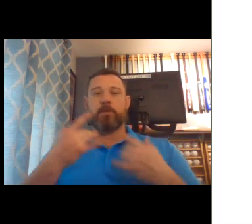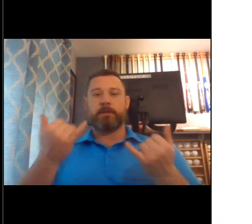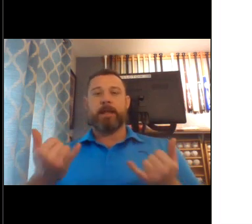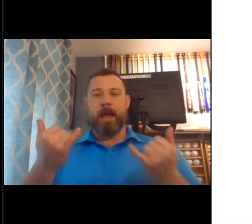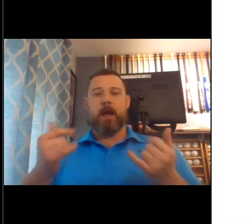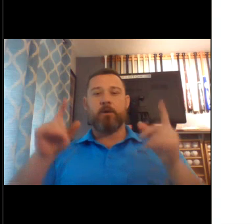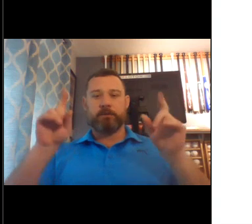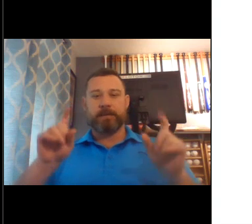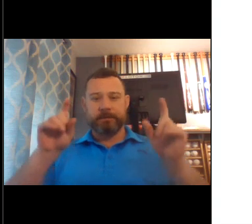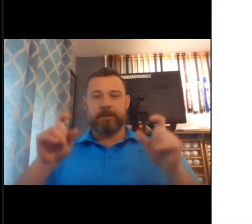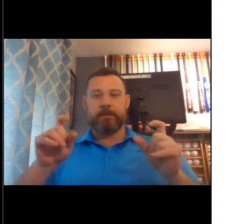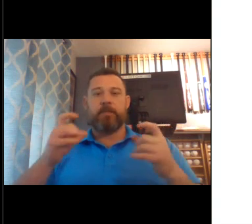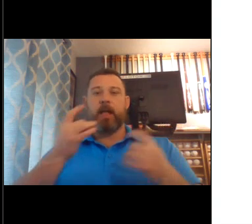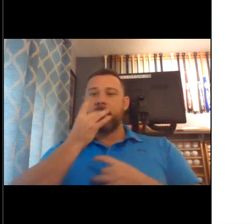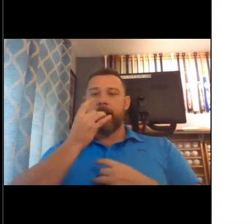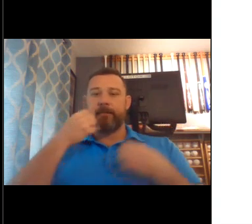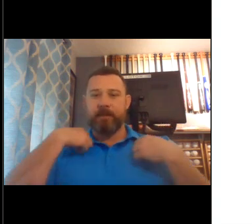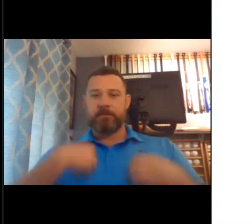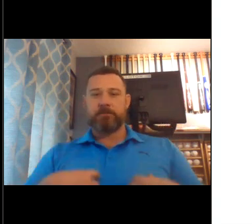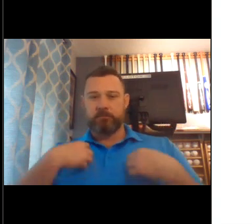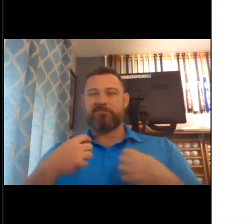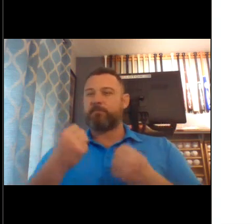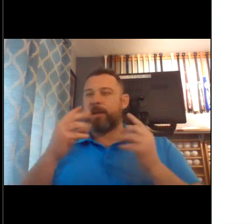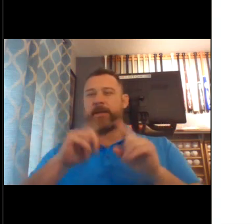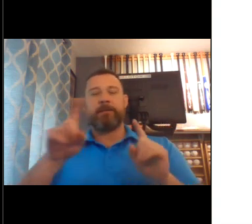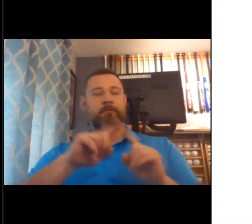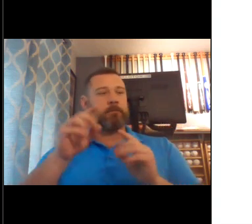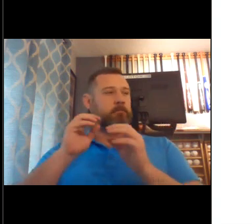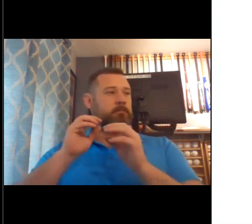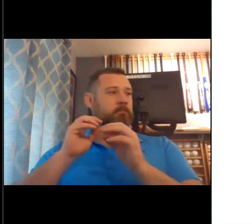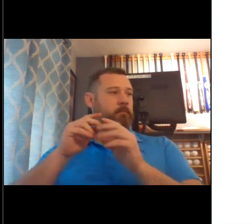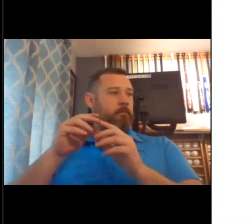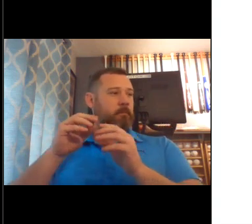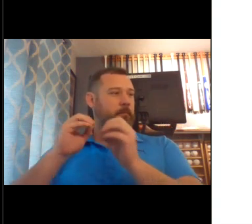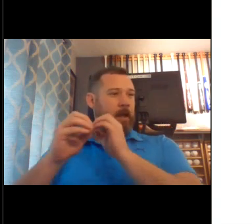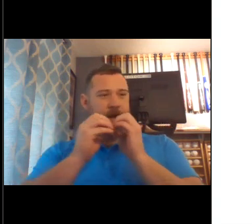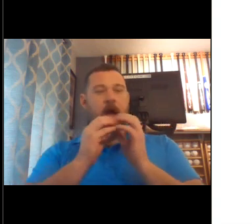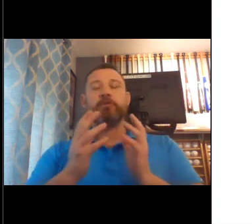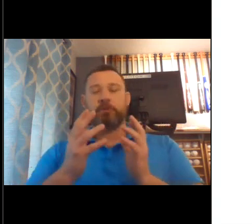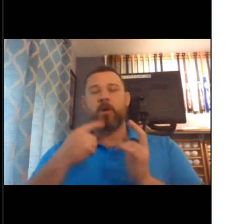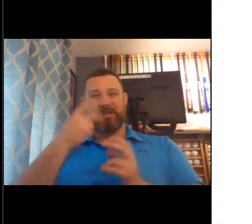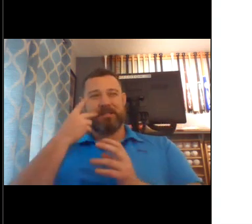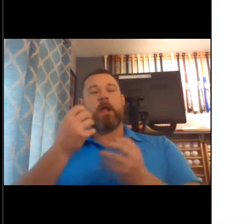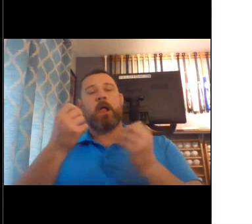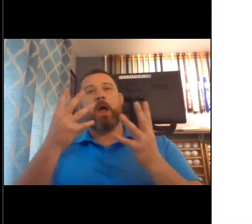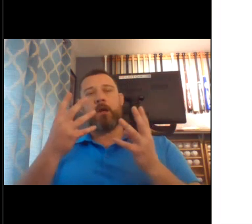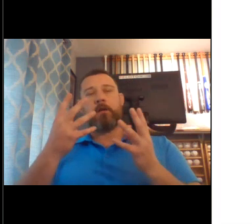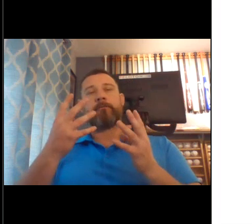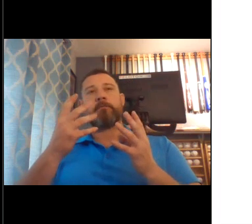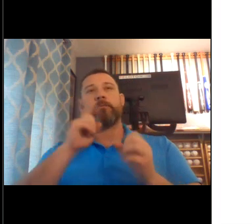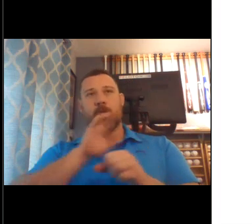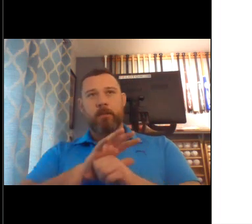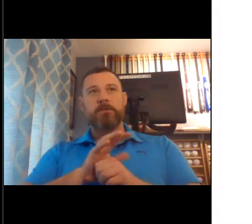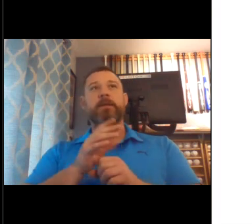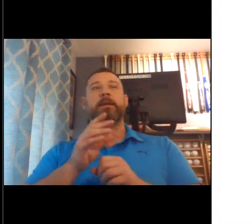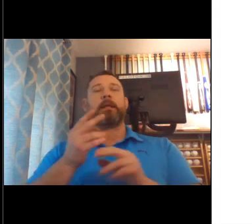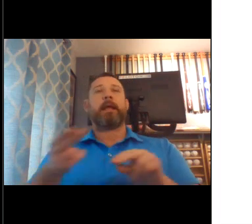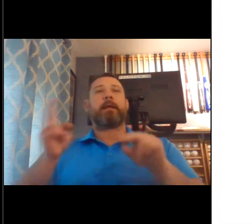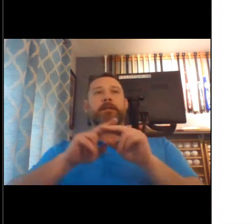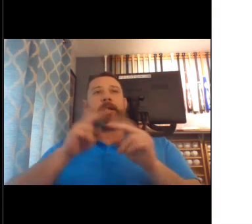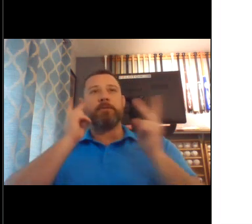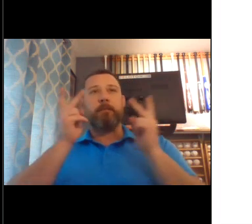LED vests, many different manufacturers throughout the state, and we see a lot of promise in enhancing the visibility of our employees